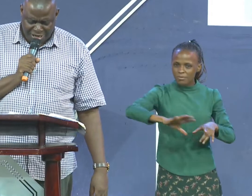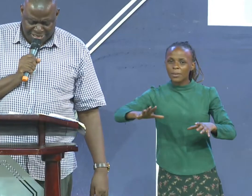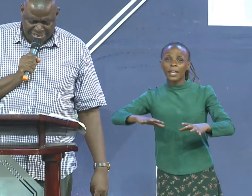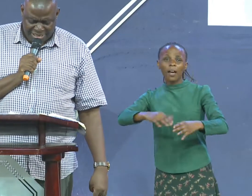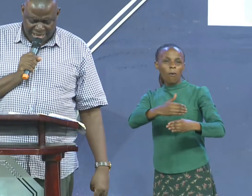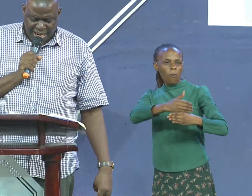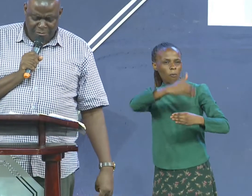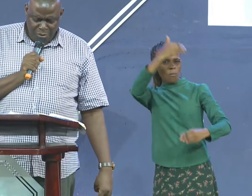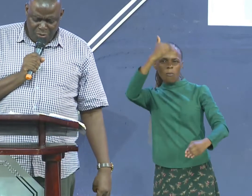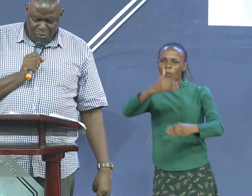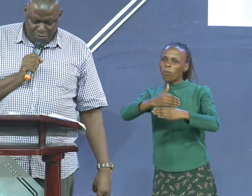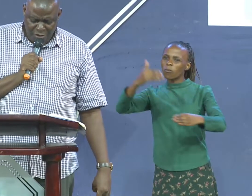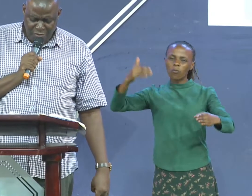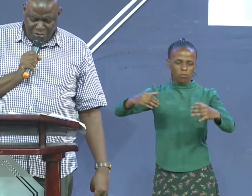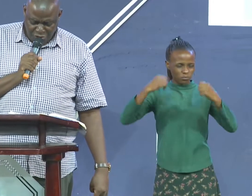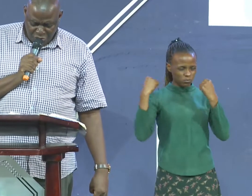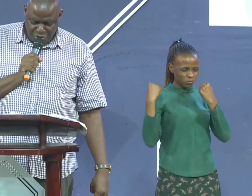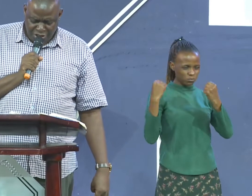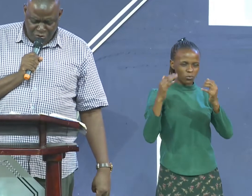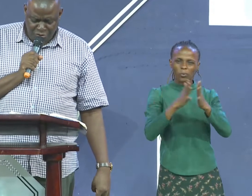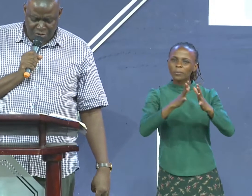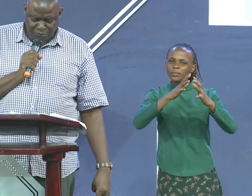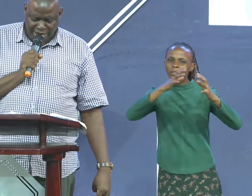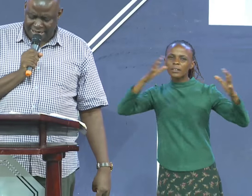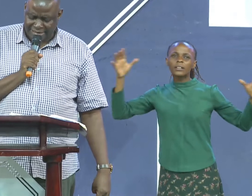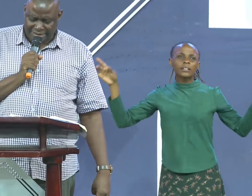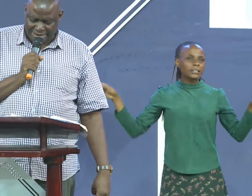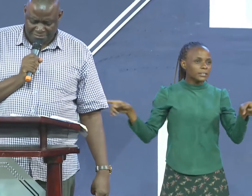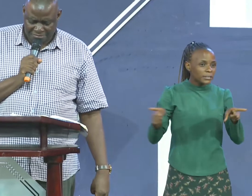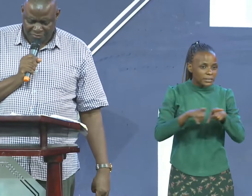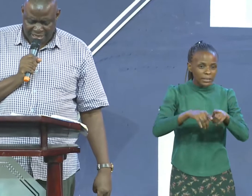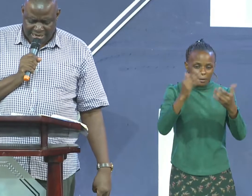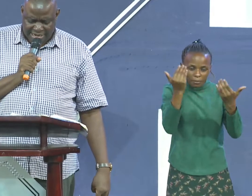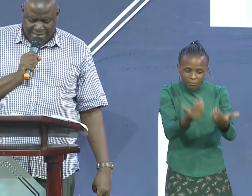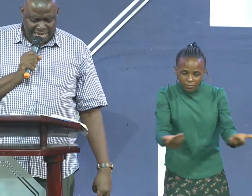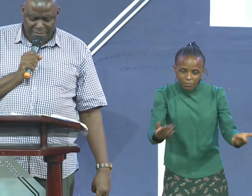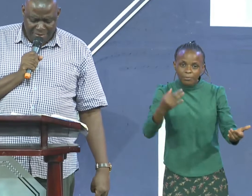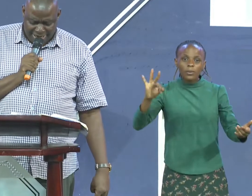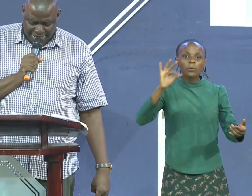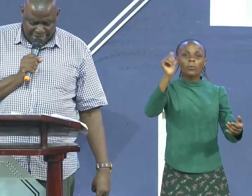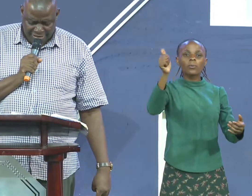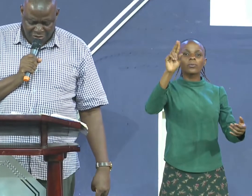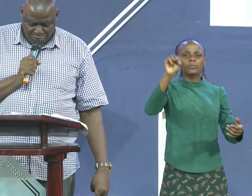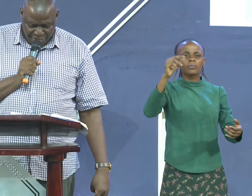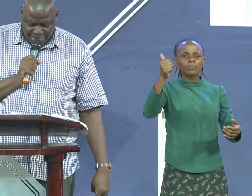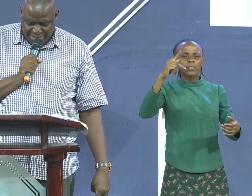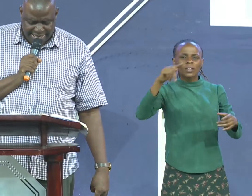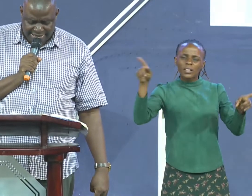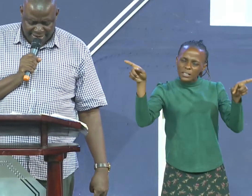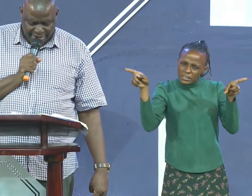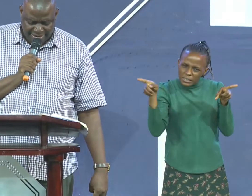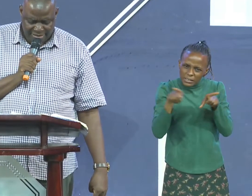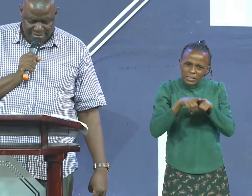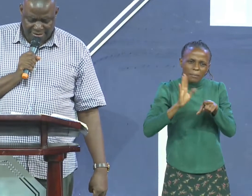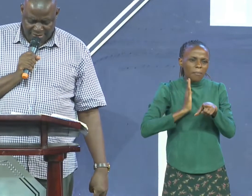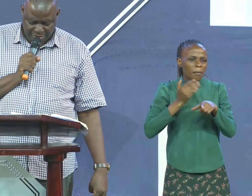very great. And moreover, we saw the children of Anak there. The Amalekites dwell in